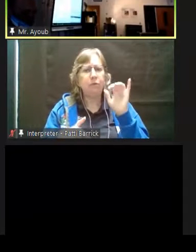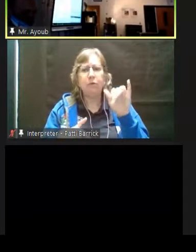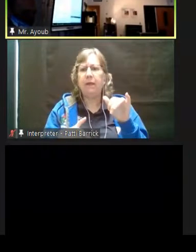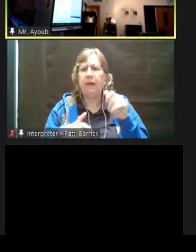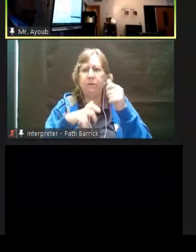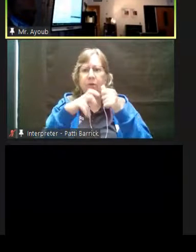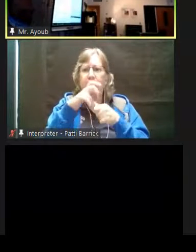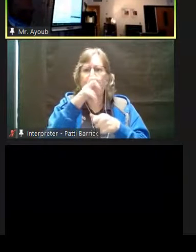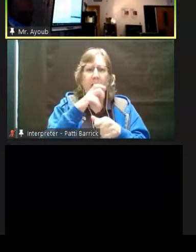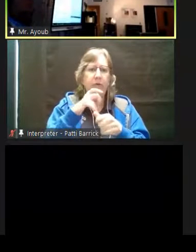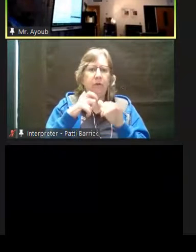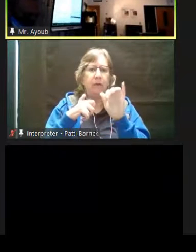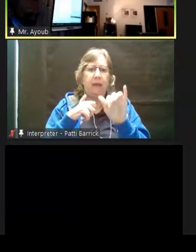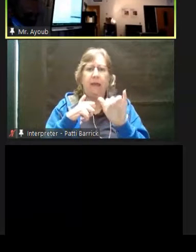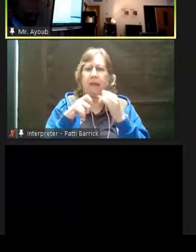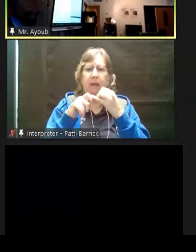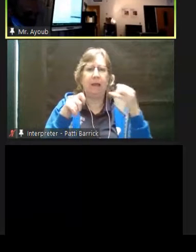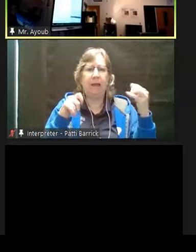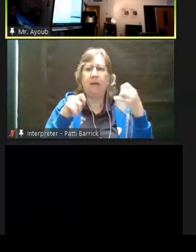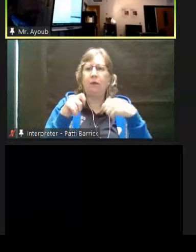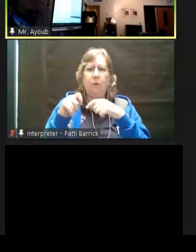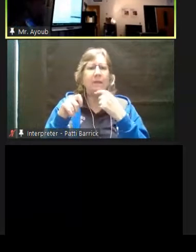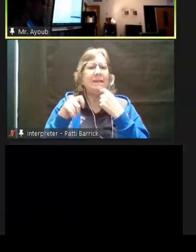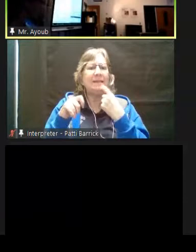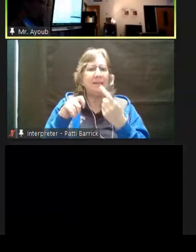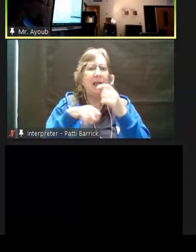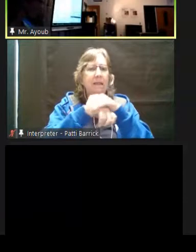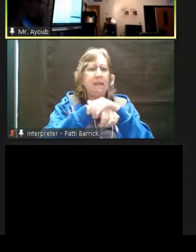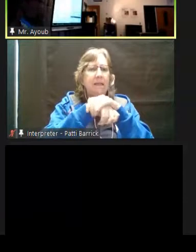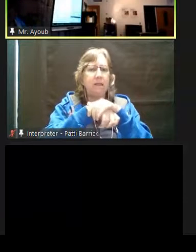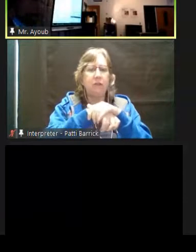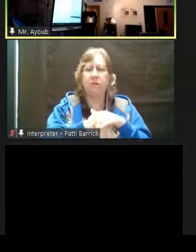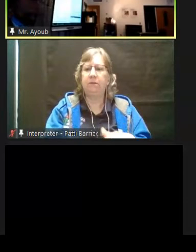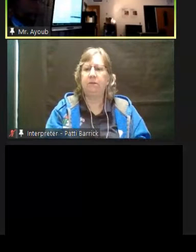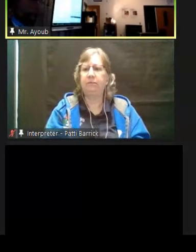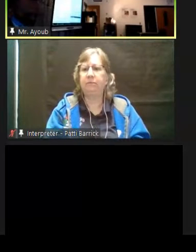line, I left a space here just on purpose. We're gonna tell it that. So we're gonna say